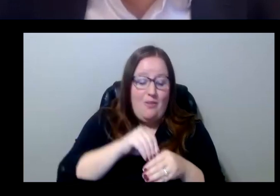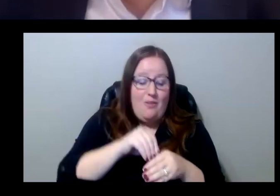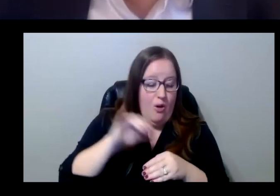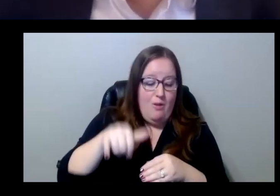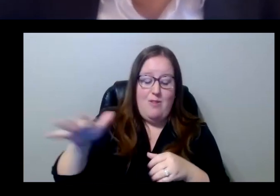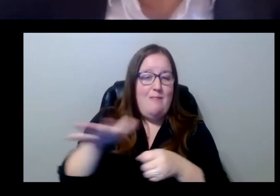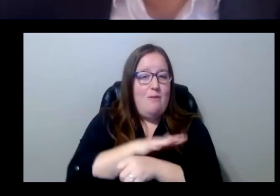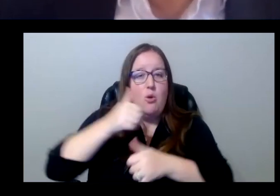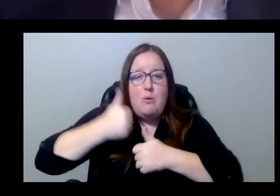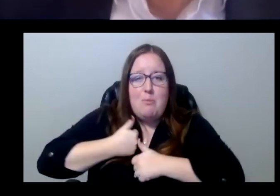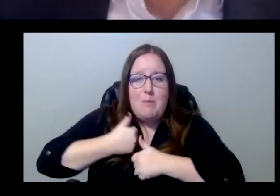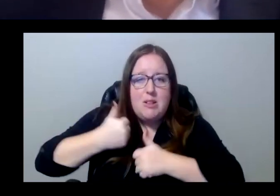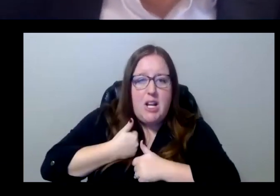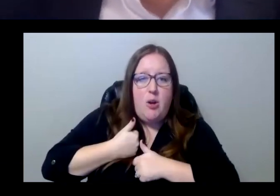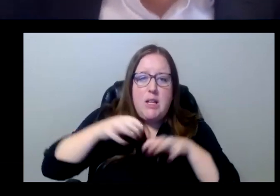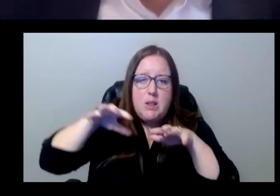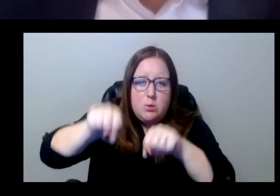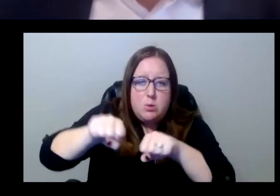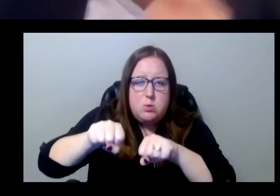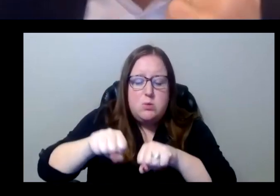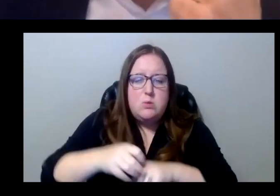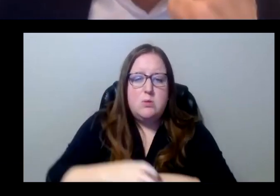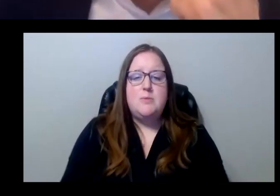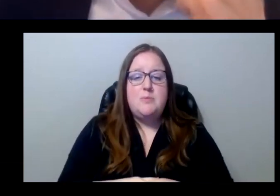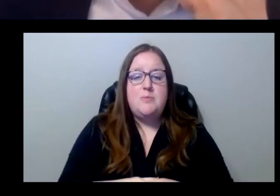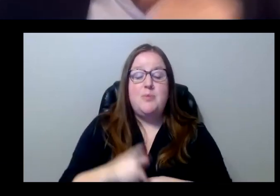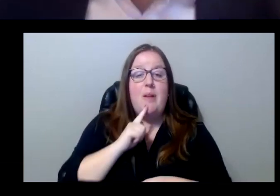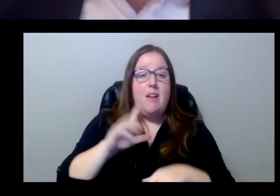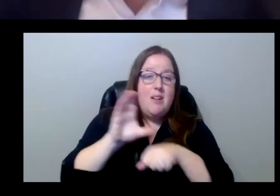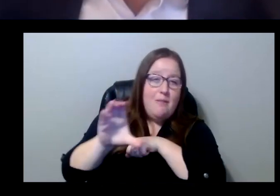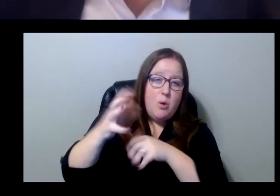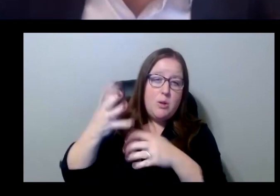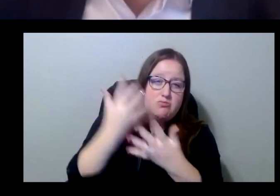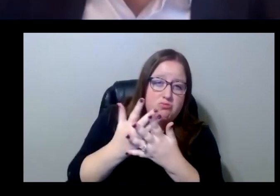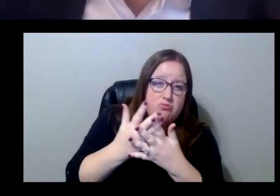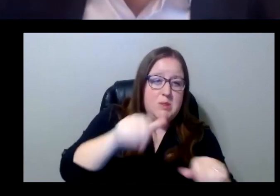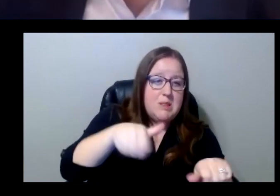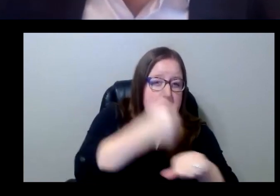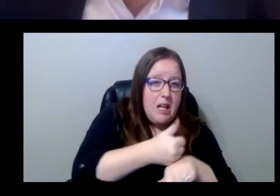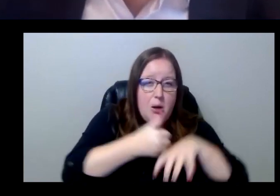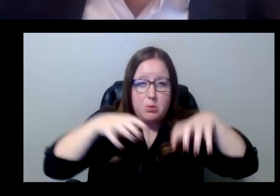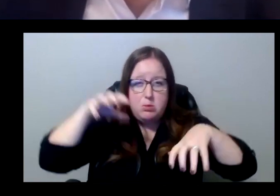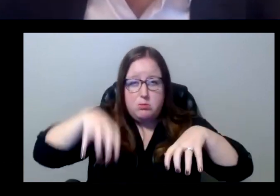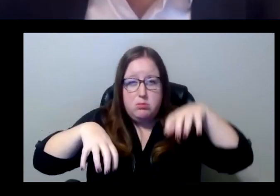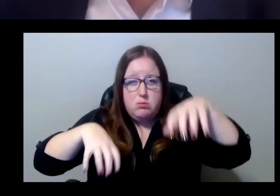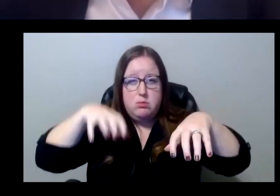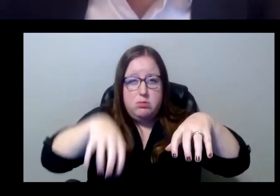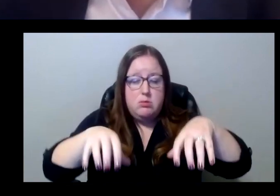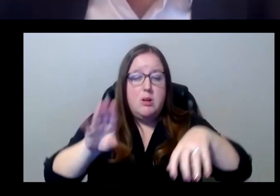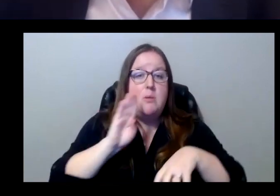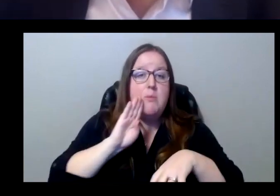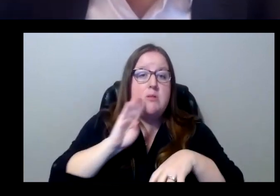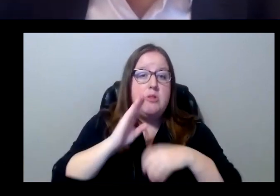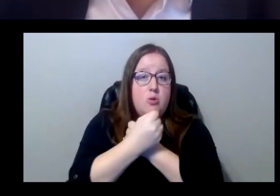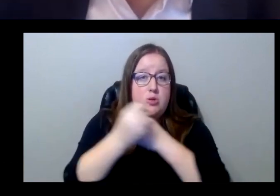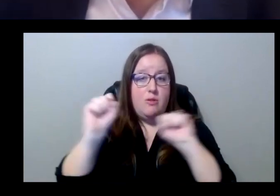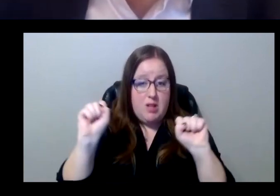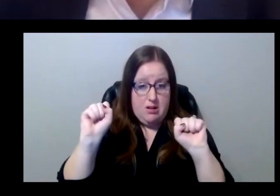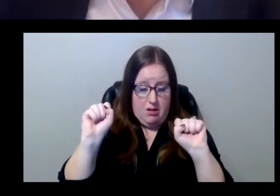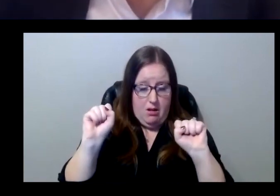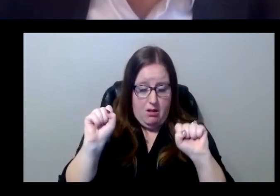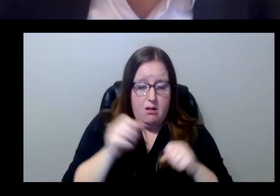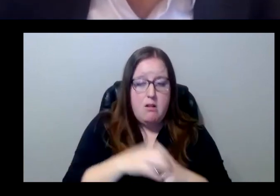not very cooperative in terms of commemoration. I personally can't imagine working at a place that had such horrific